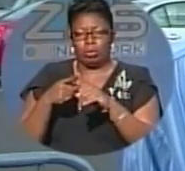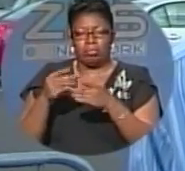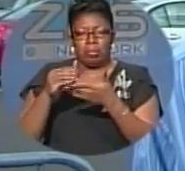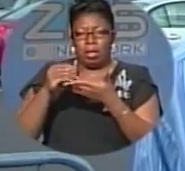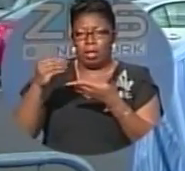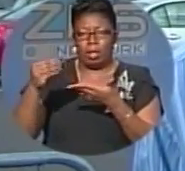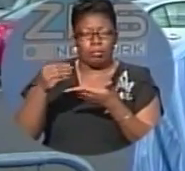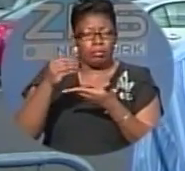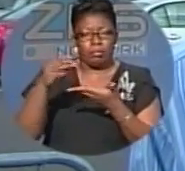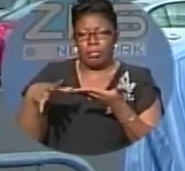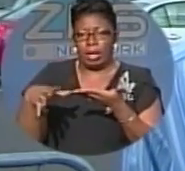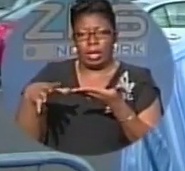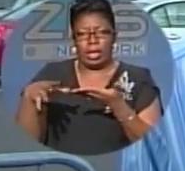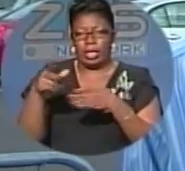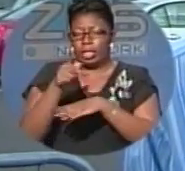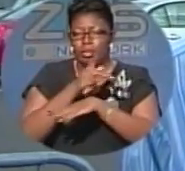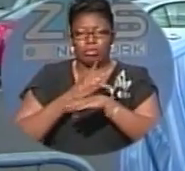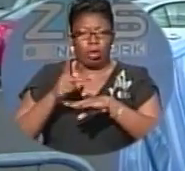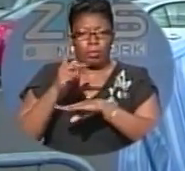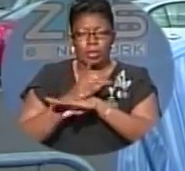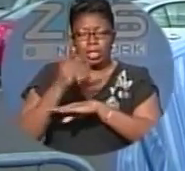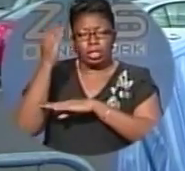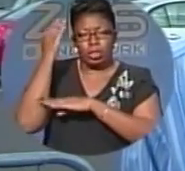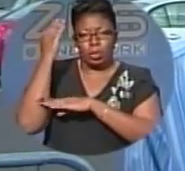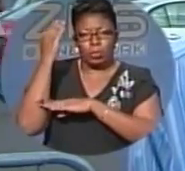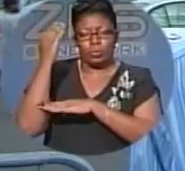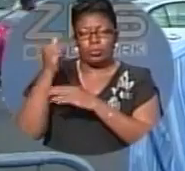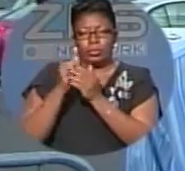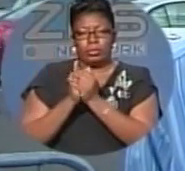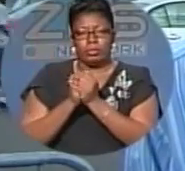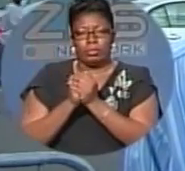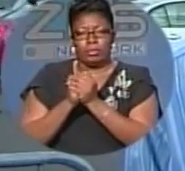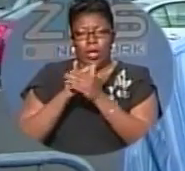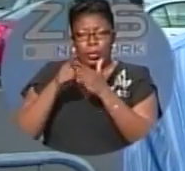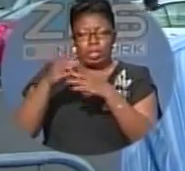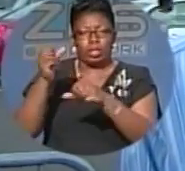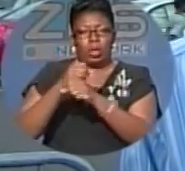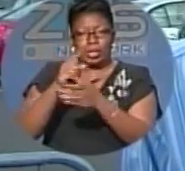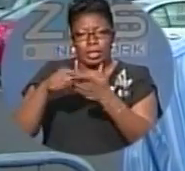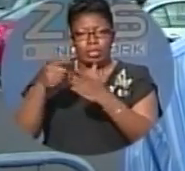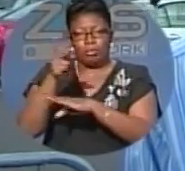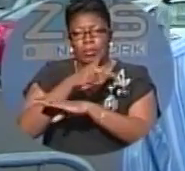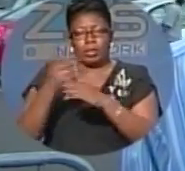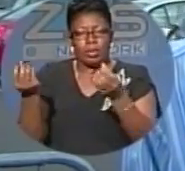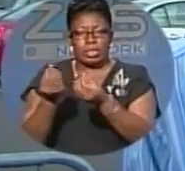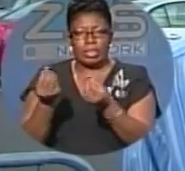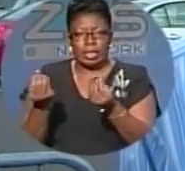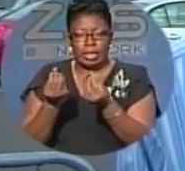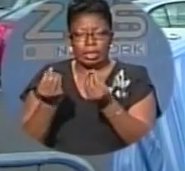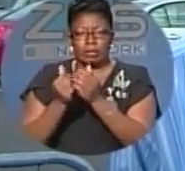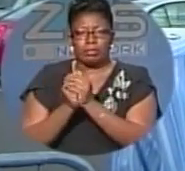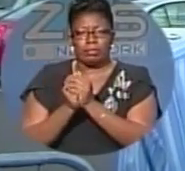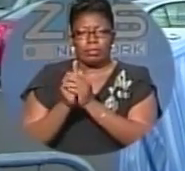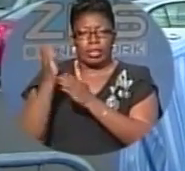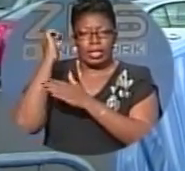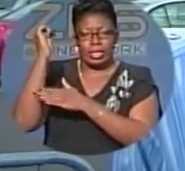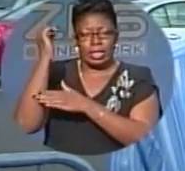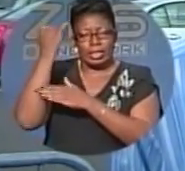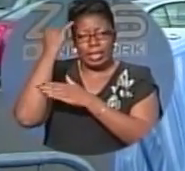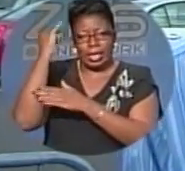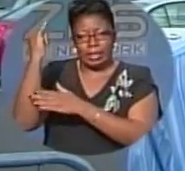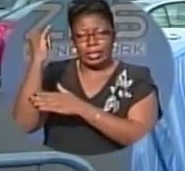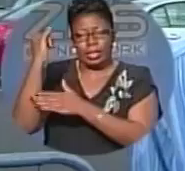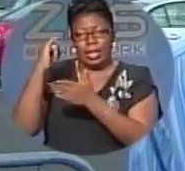he had a vision of what could be accomplished. And when he bought this property out here, there was nothing, virtually nothing, and he had an idea